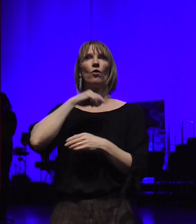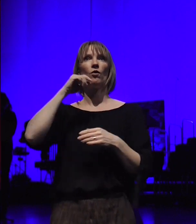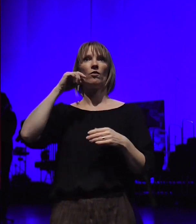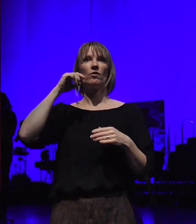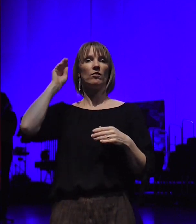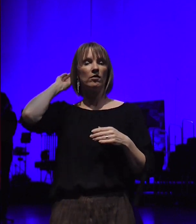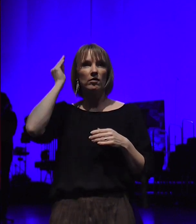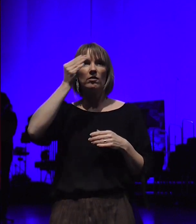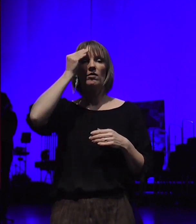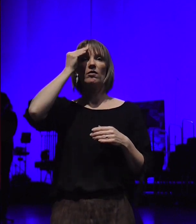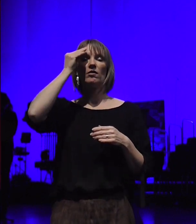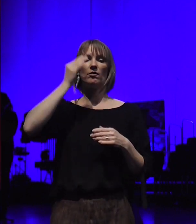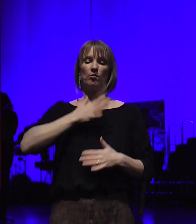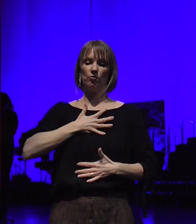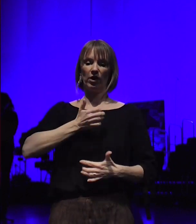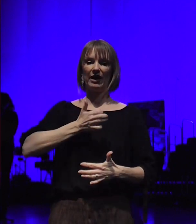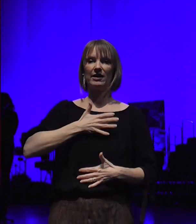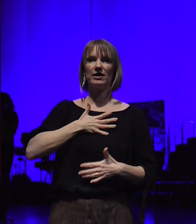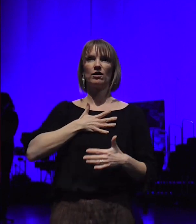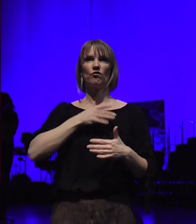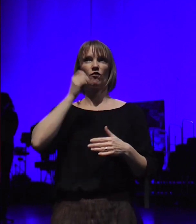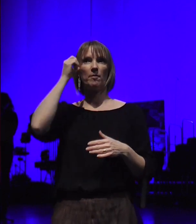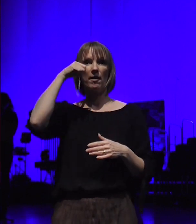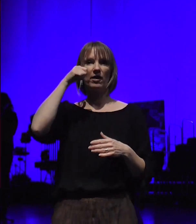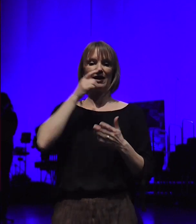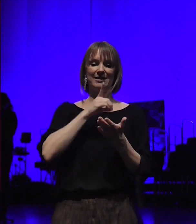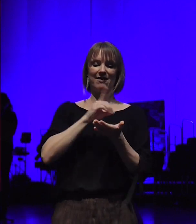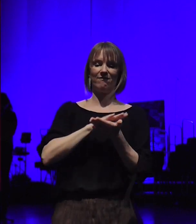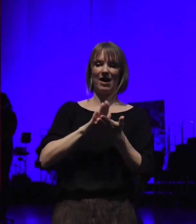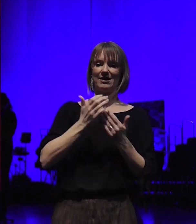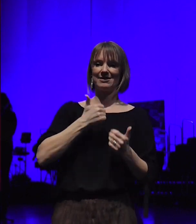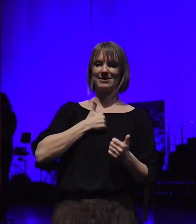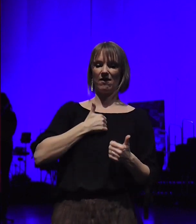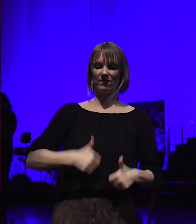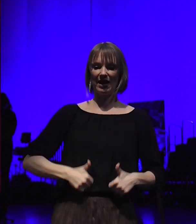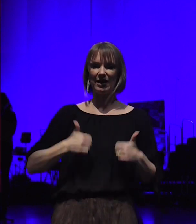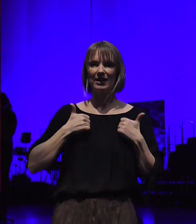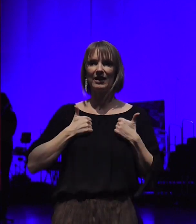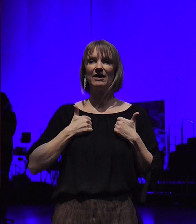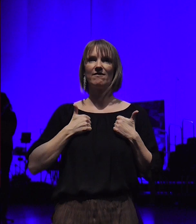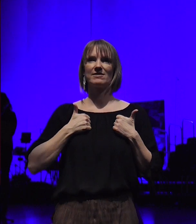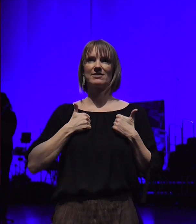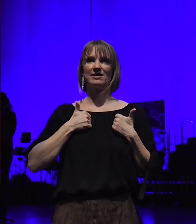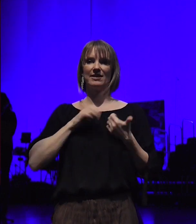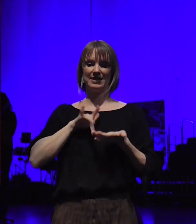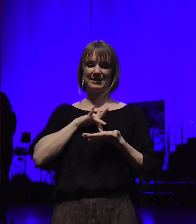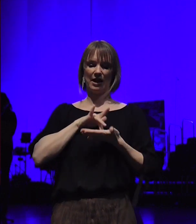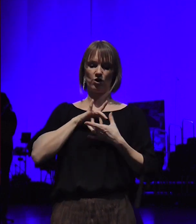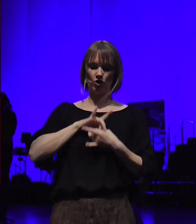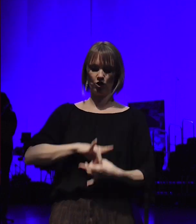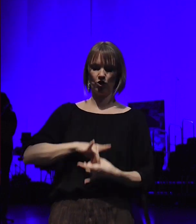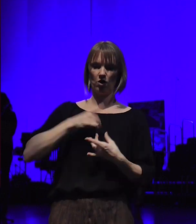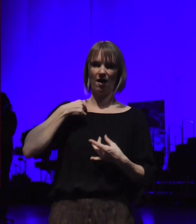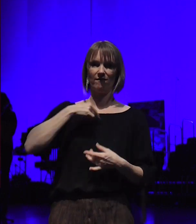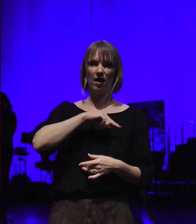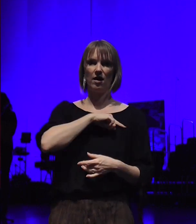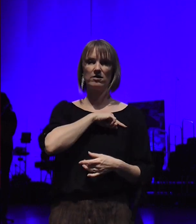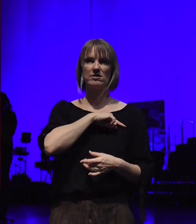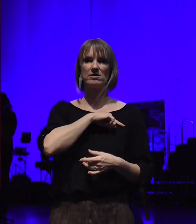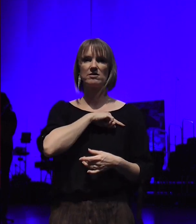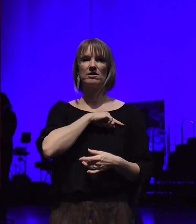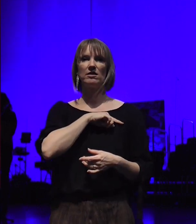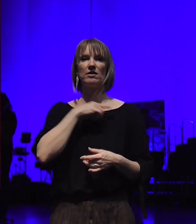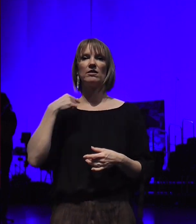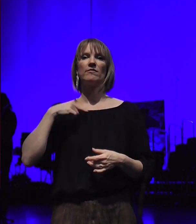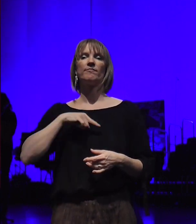into the remembrance of the divine self that lives in and as the center of us. And we are taking